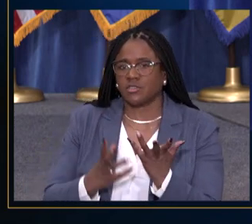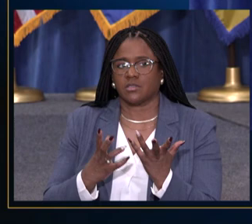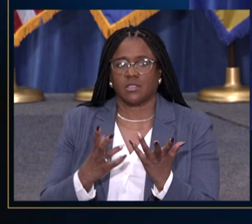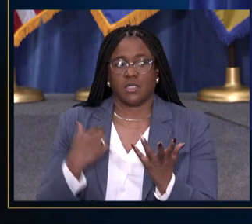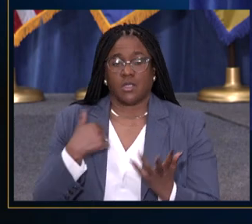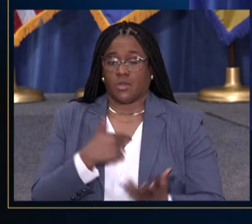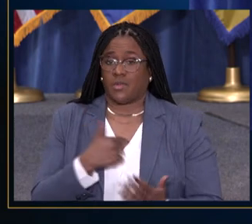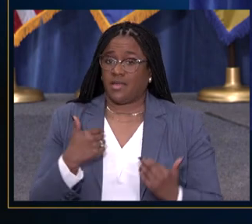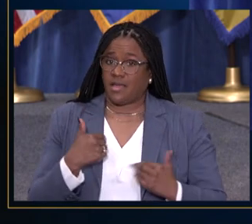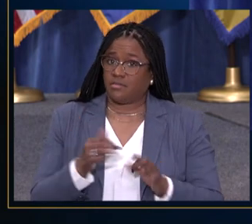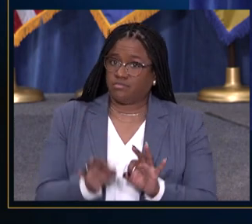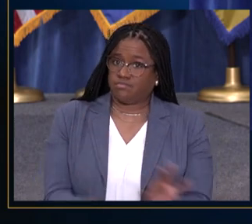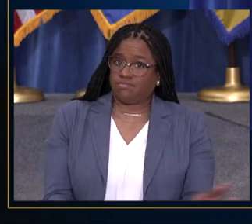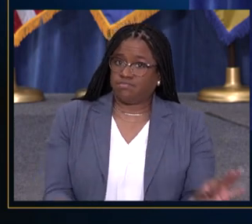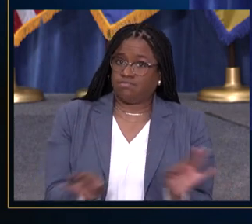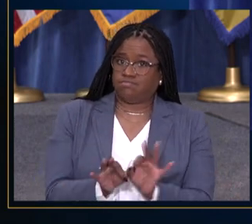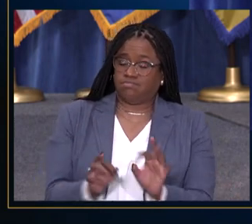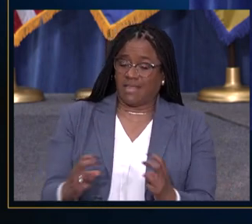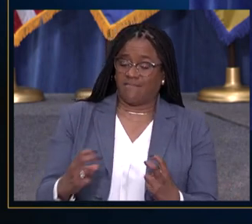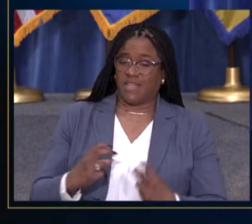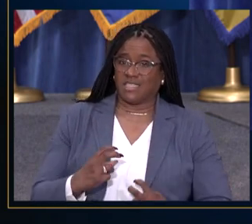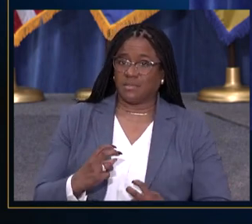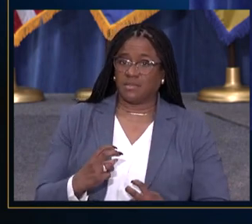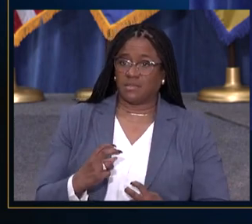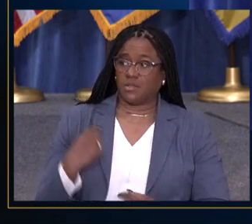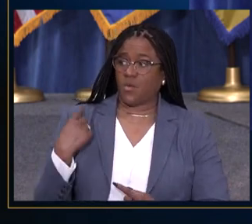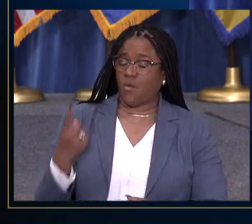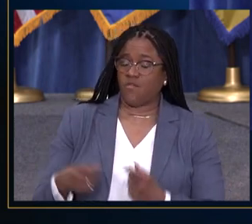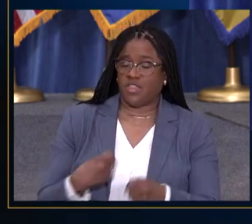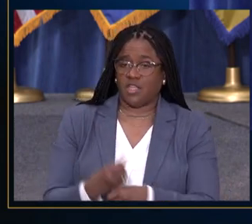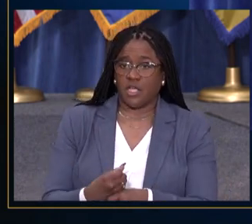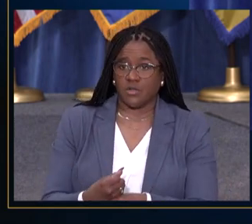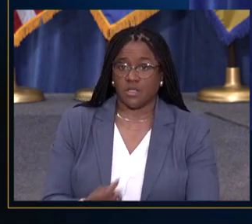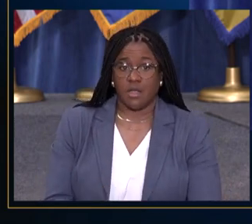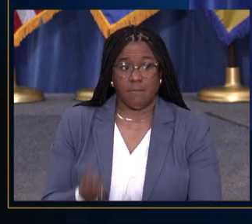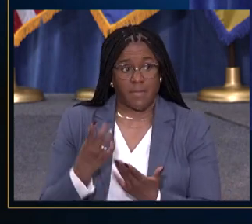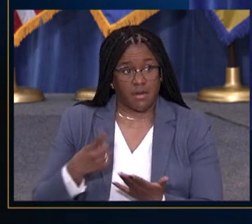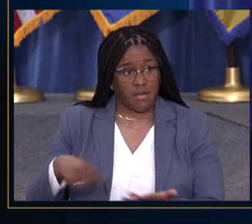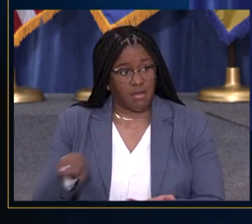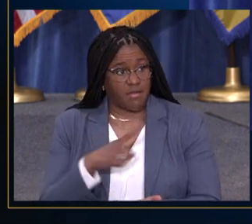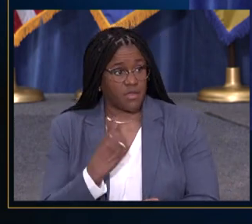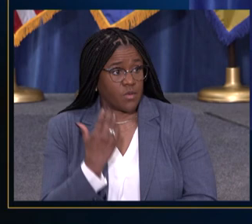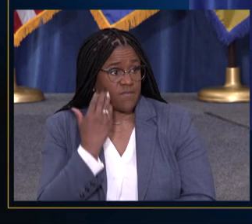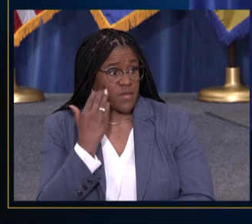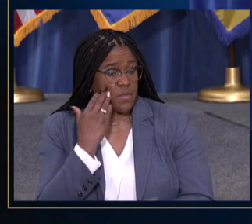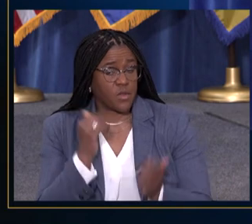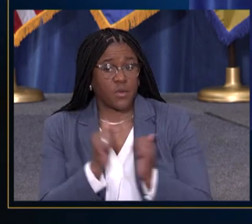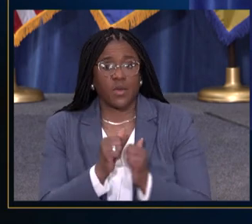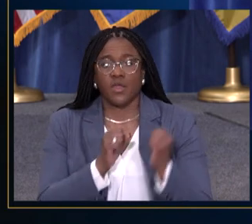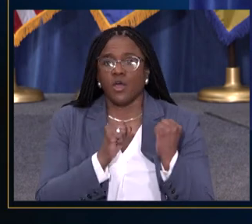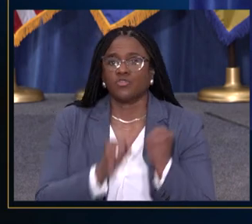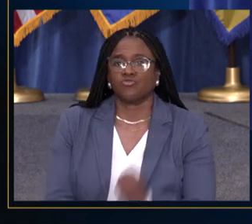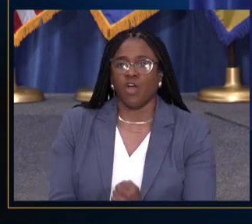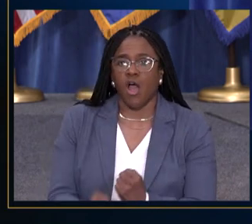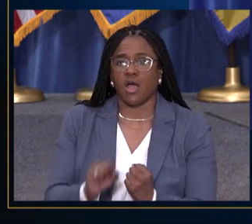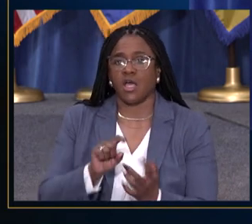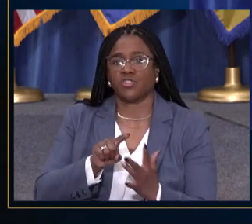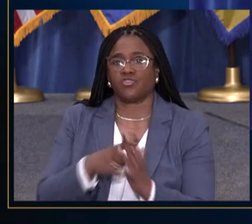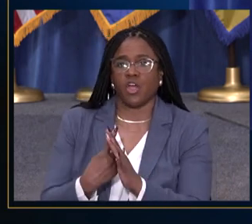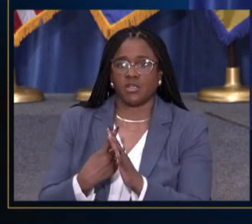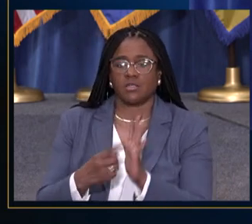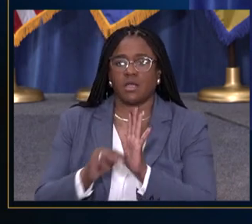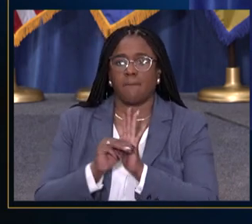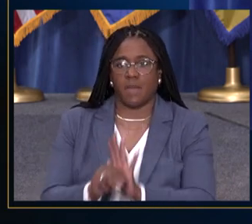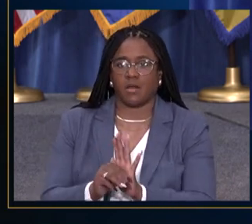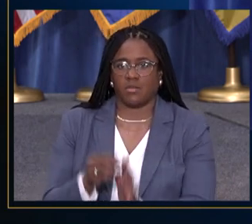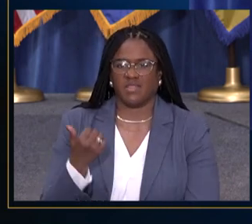had some significant investments over the past years. For many of you may be familiar with our Strong Start model about 10 years ago,